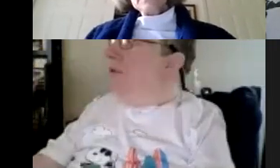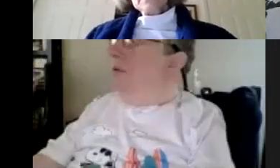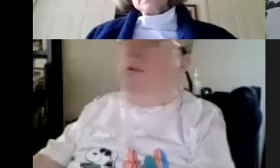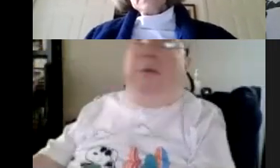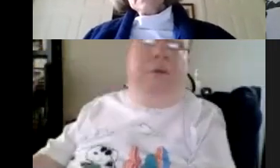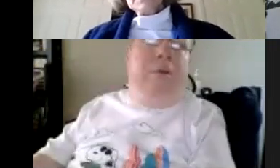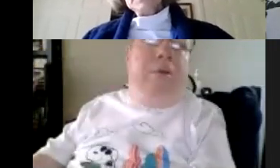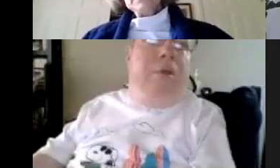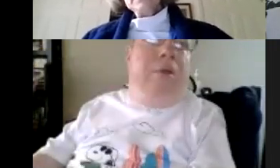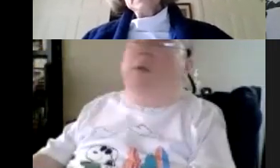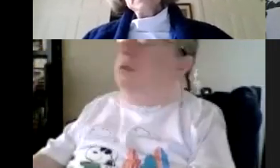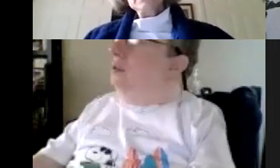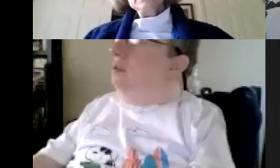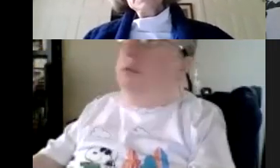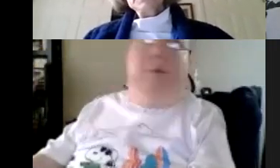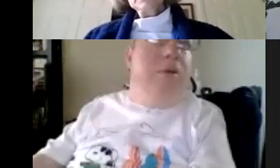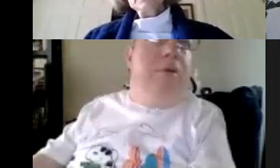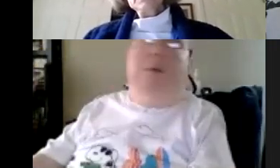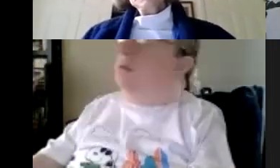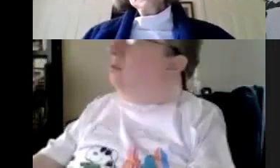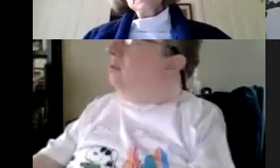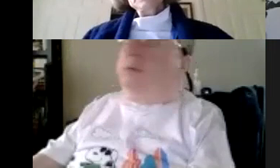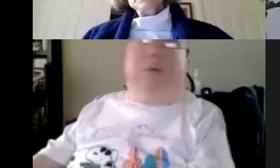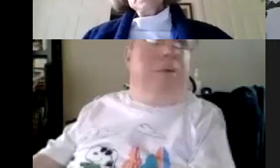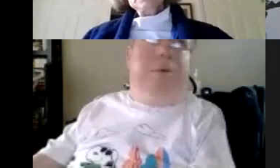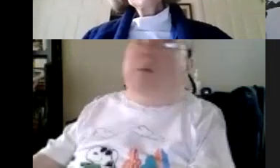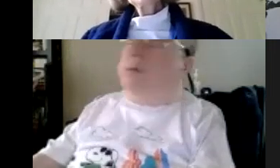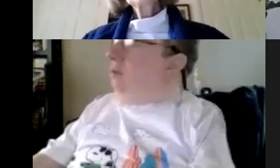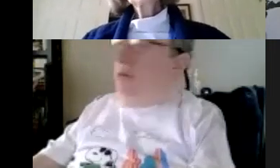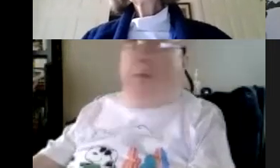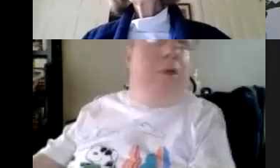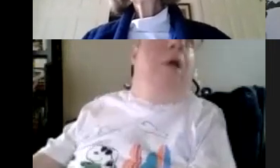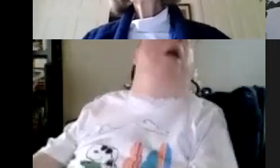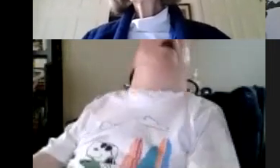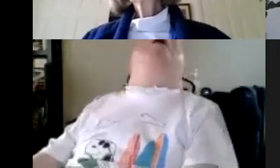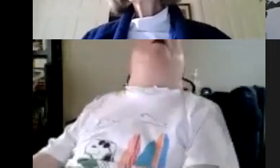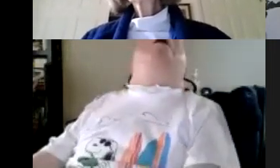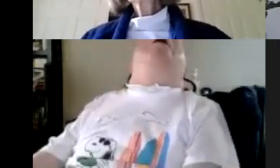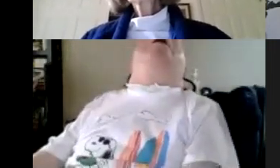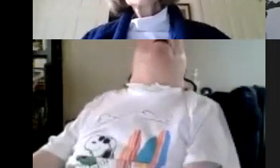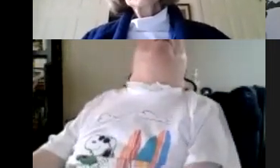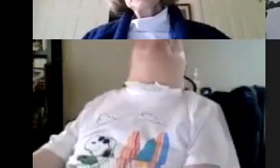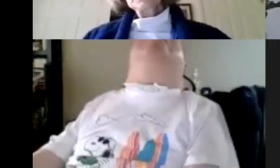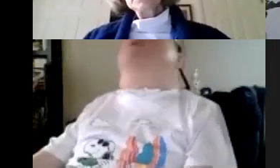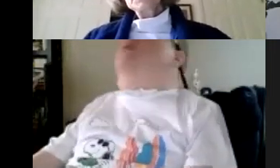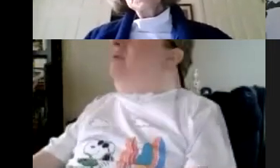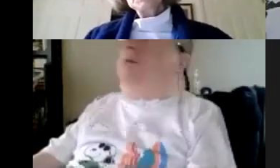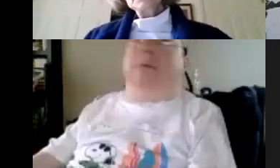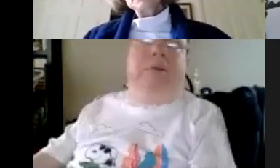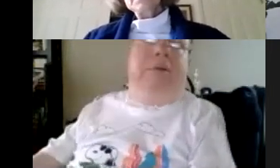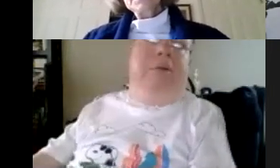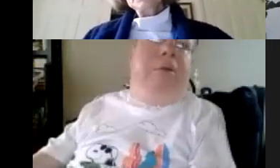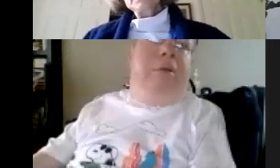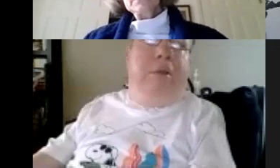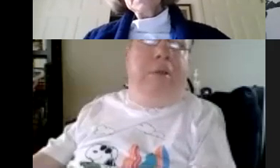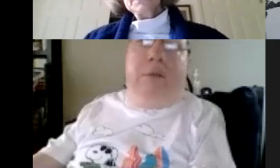is really brief. Is new supply from the federal government based on how much of the allocated supply has already been used? I've heard that